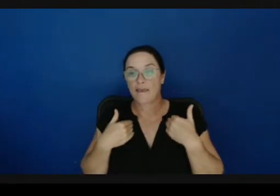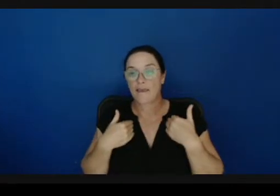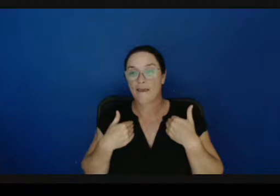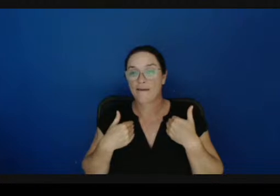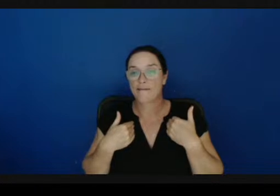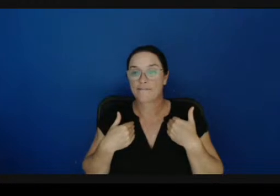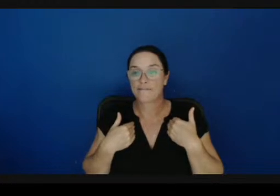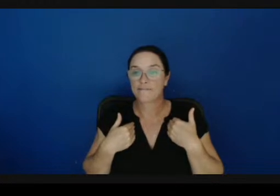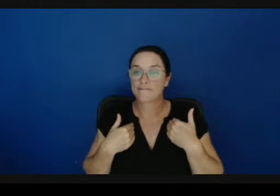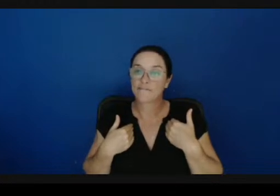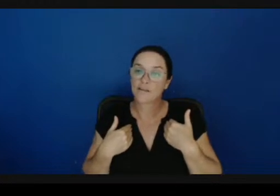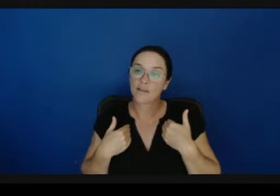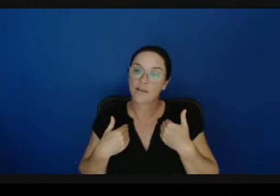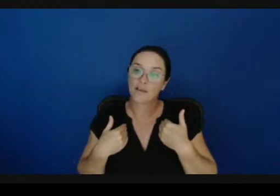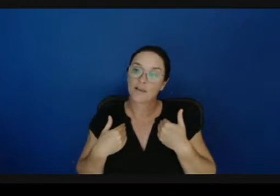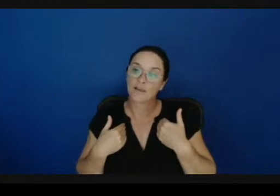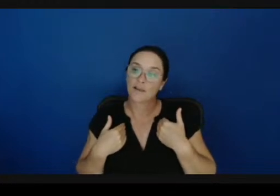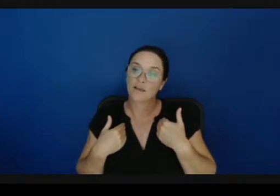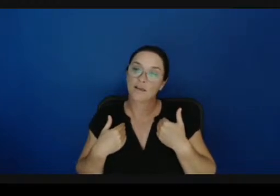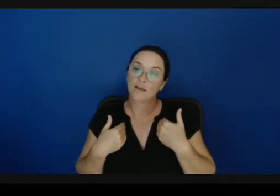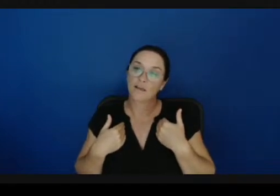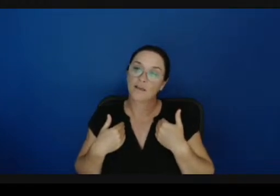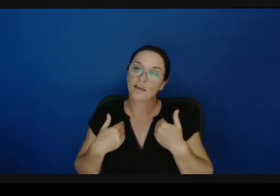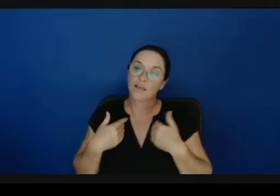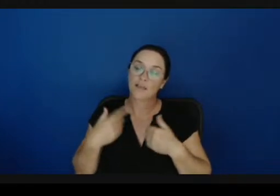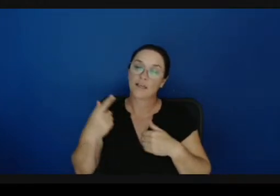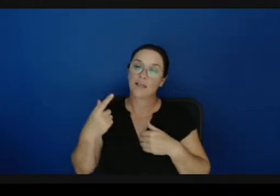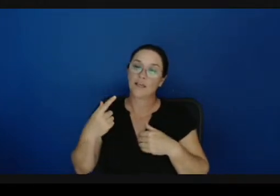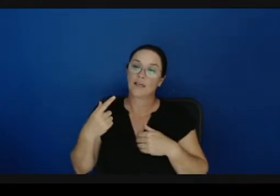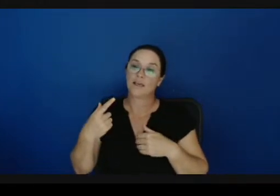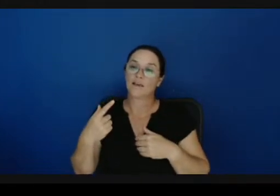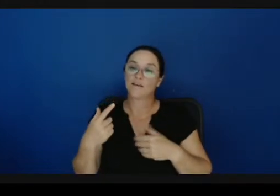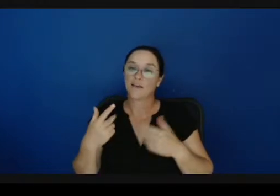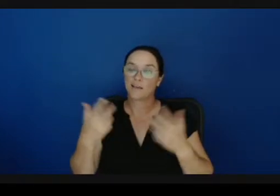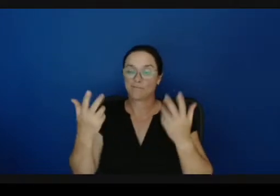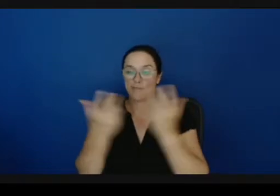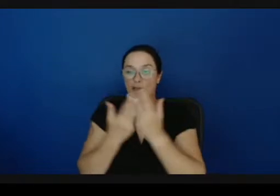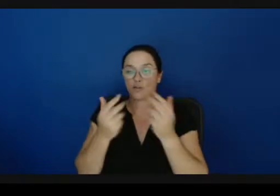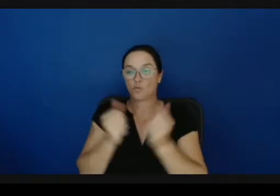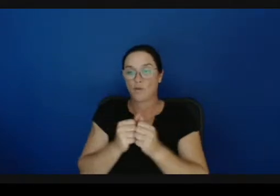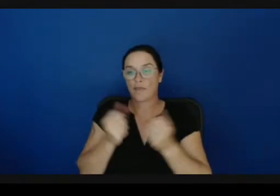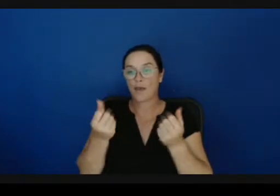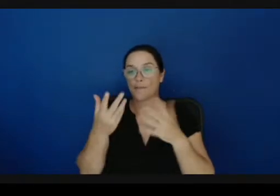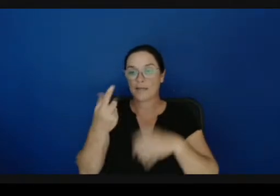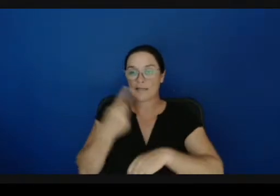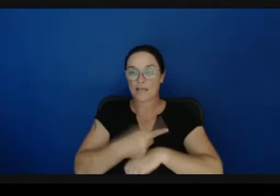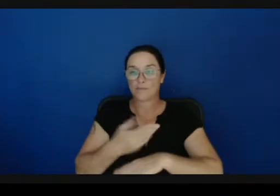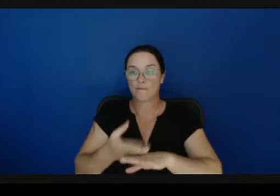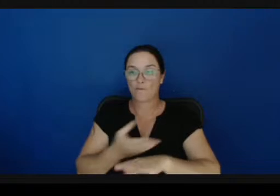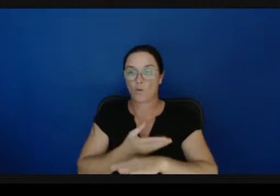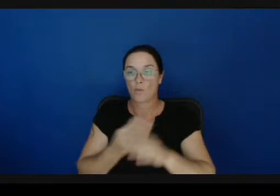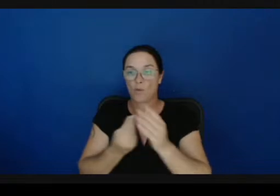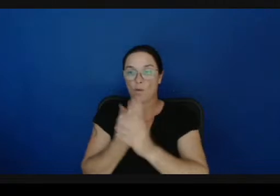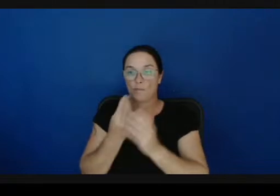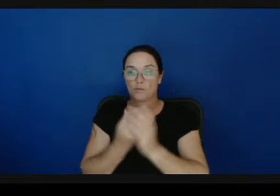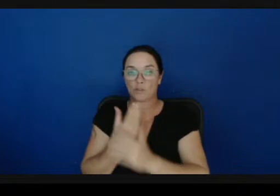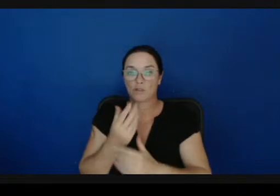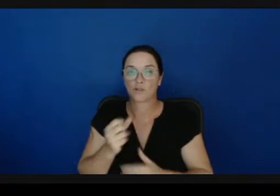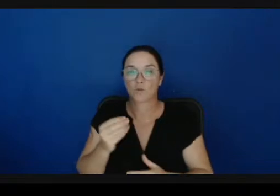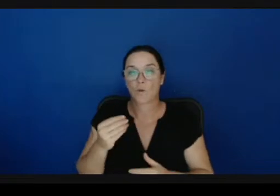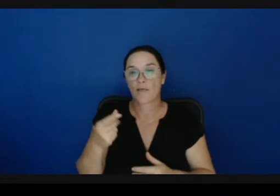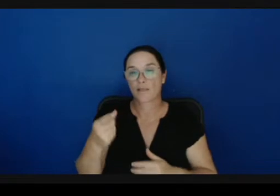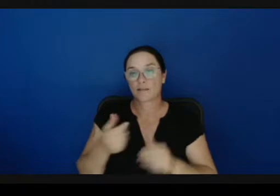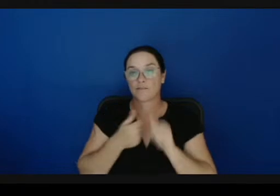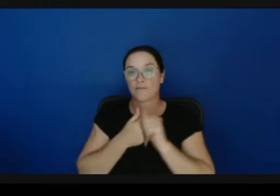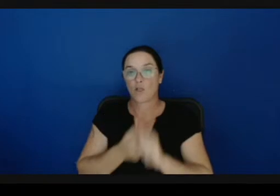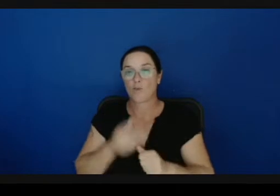these with days prior to the eruption. So this new technique is really, really groundbreaking. This is only the 5th